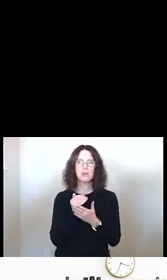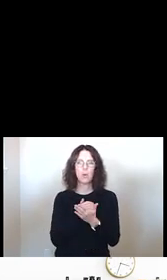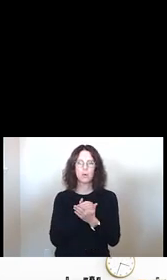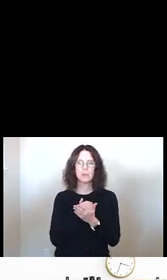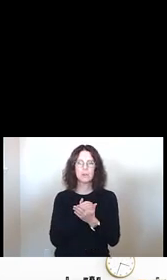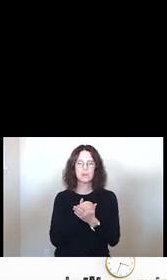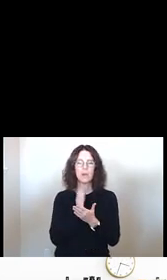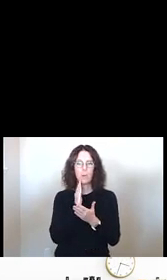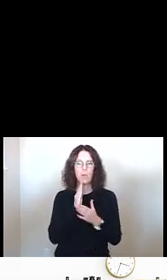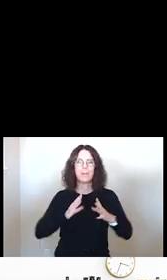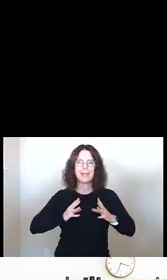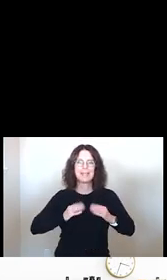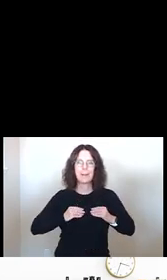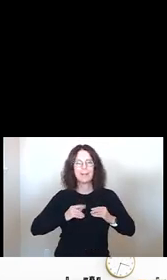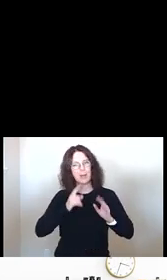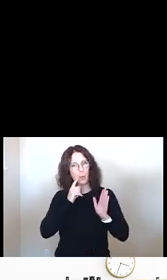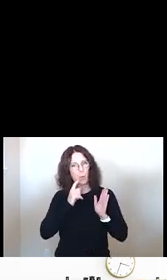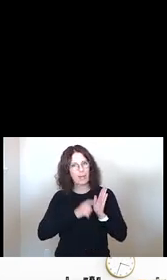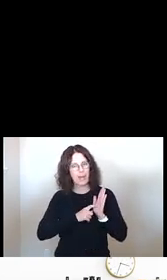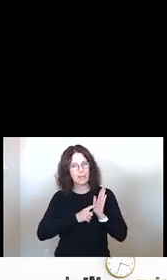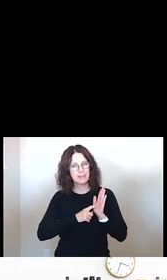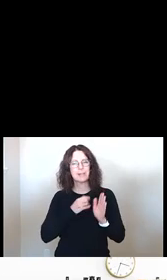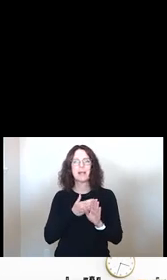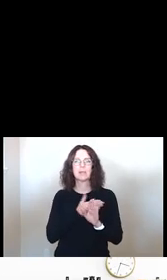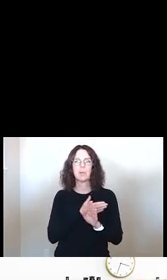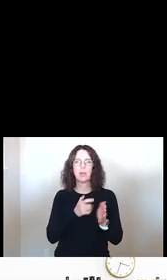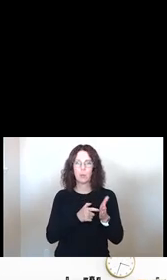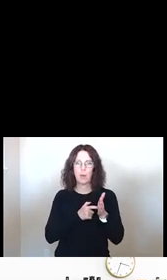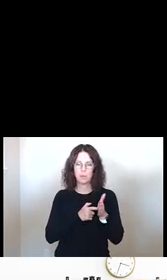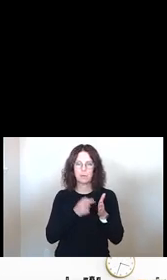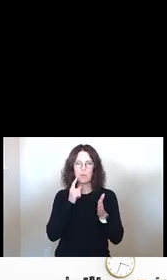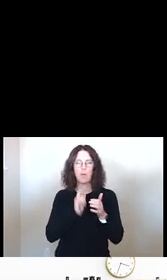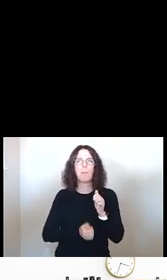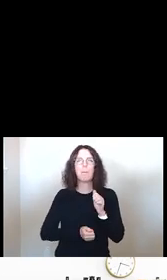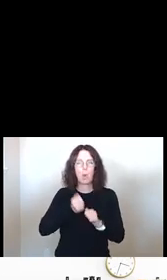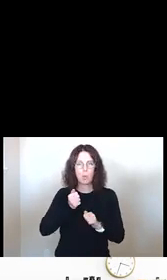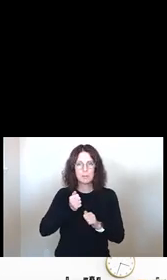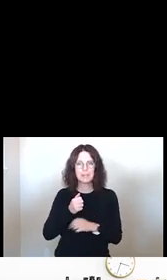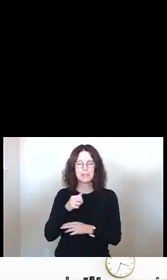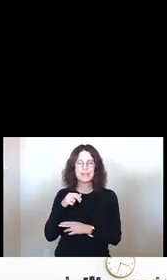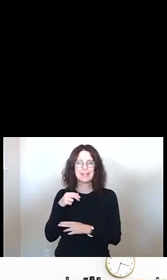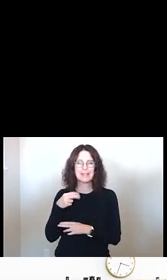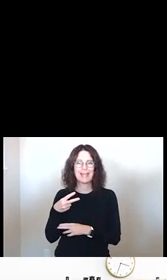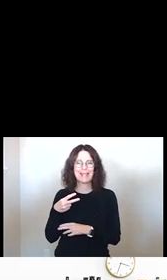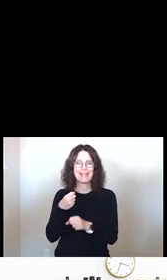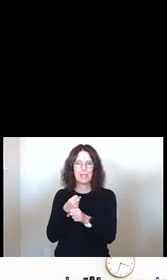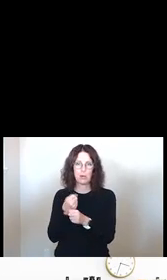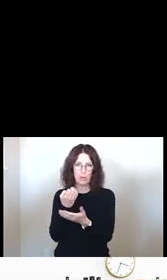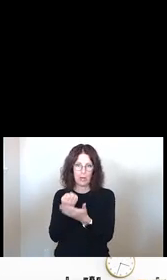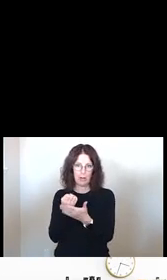will be taken as prerequisites for most of the second year economics courses.